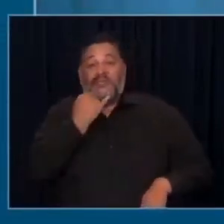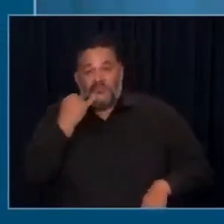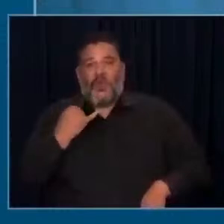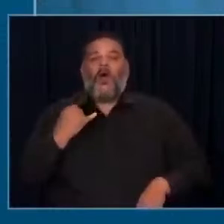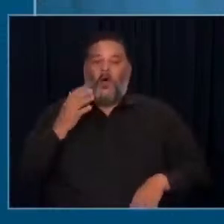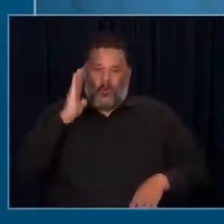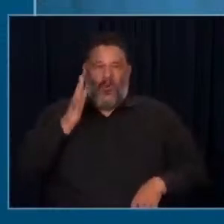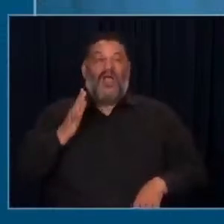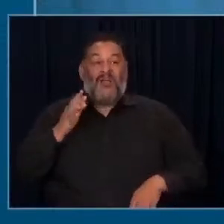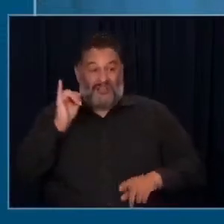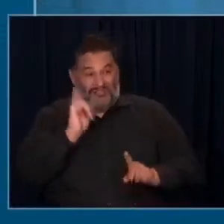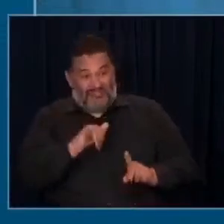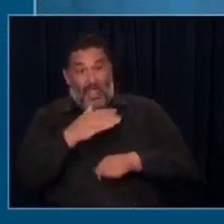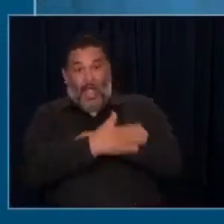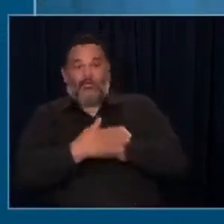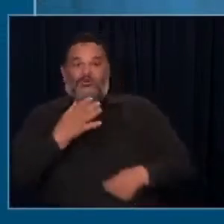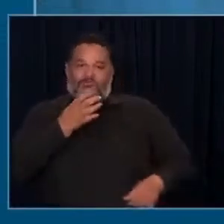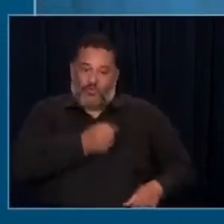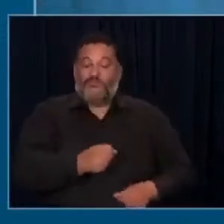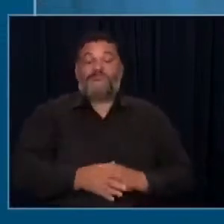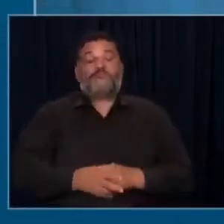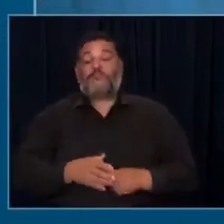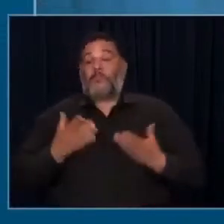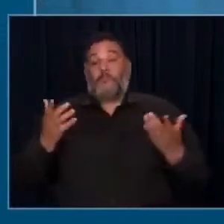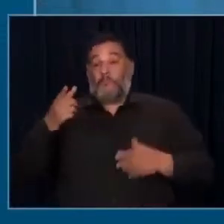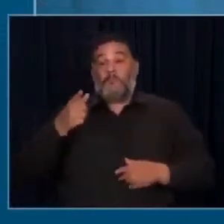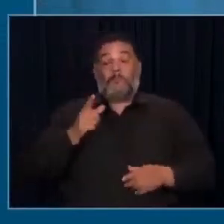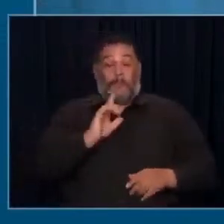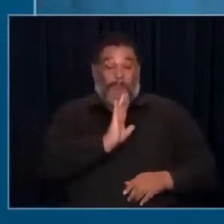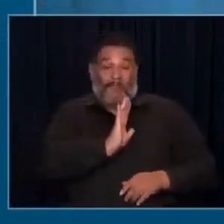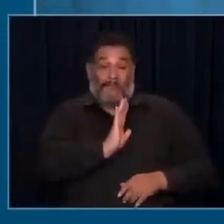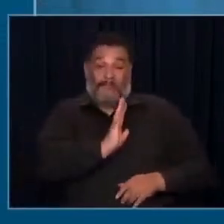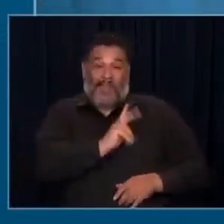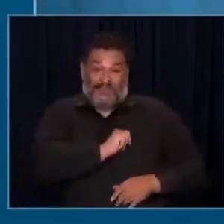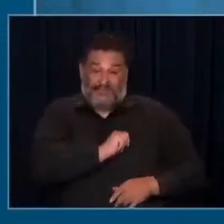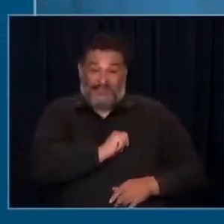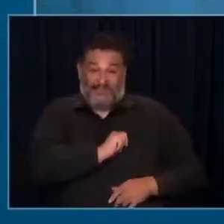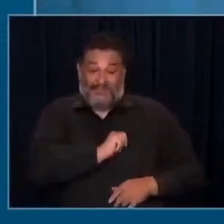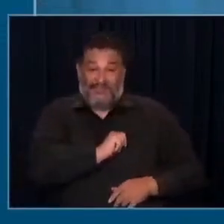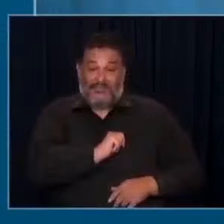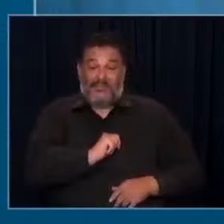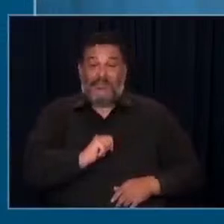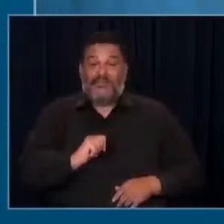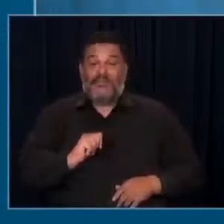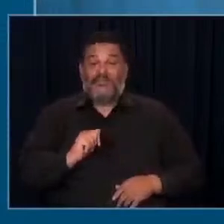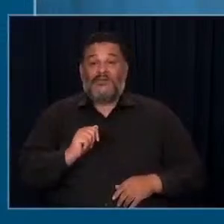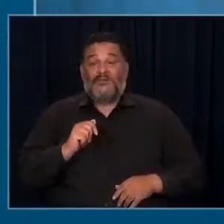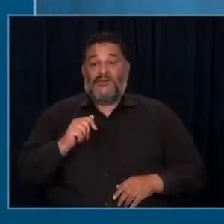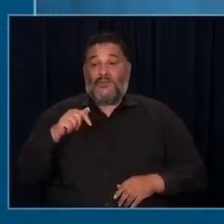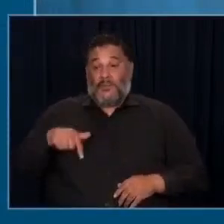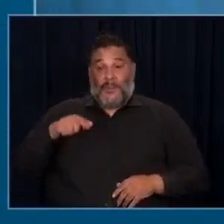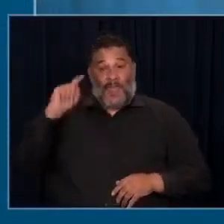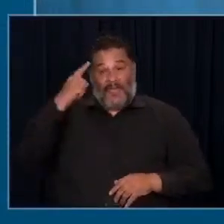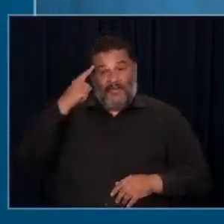is the support of the Palestinians out of this government, and how they rejected